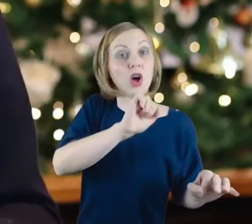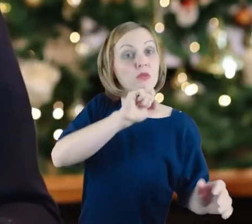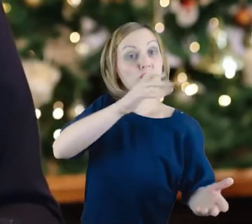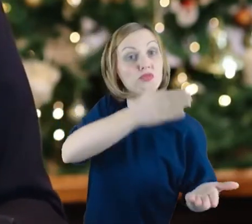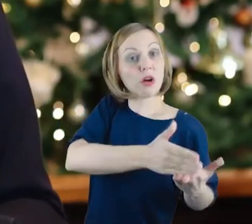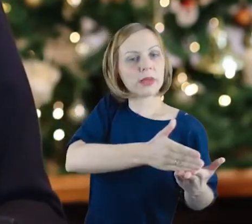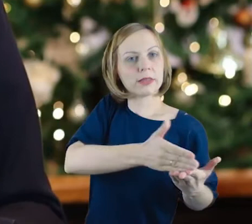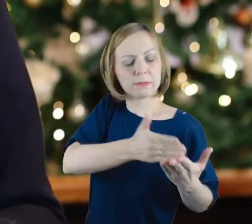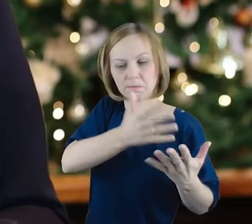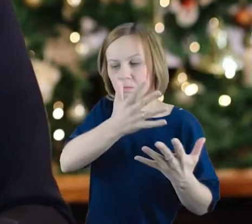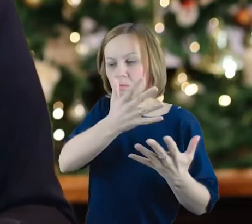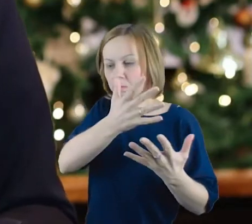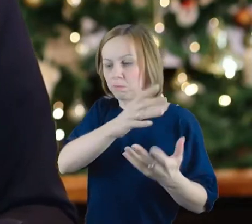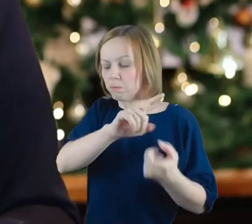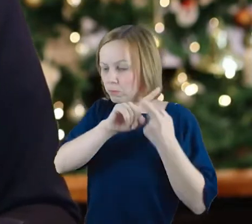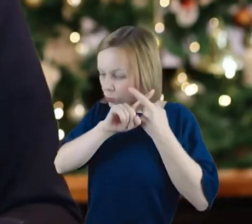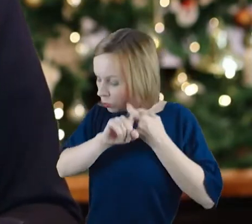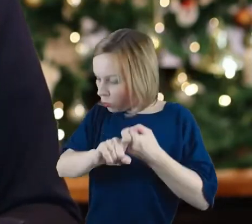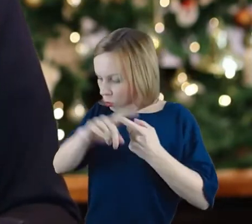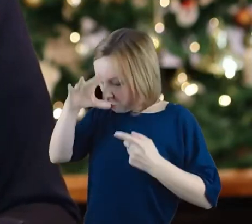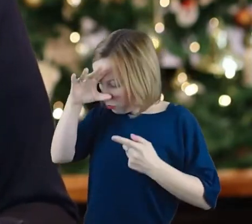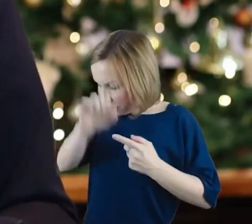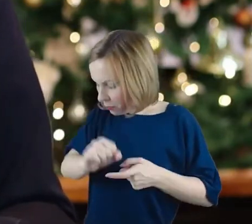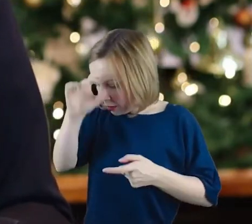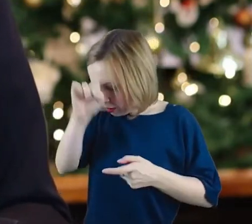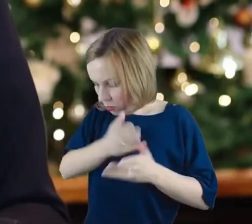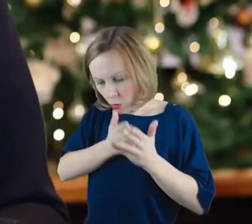to, even as she makes her journey to Bethlehem